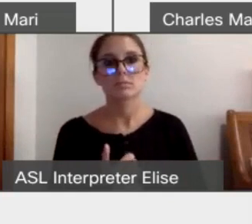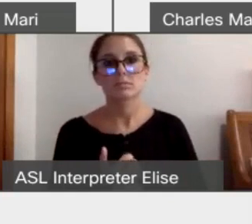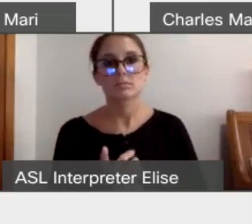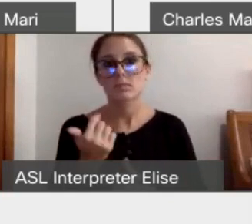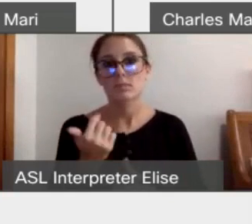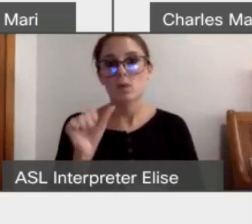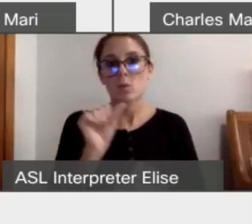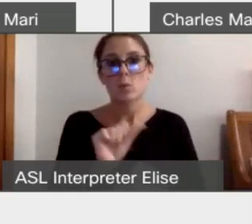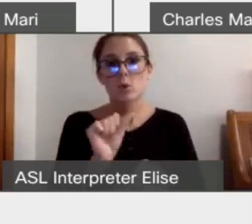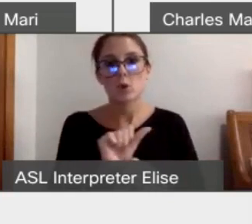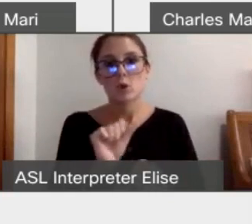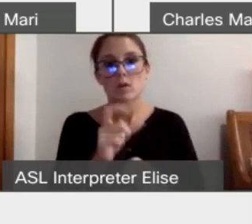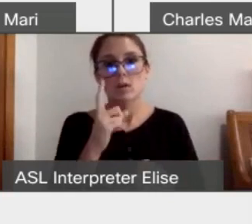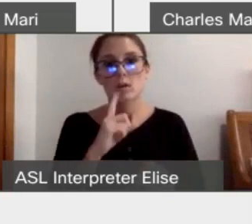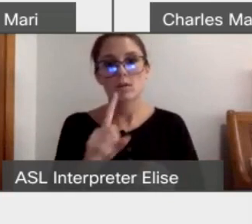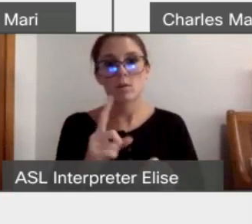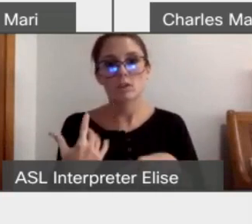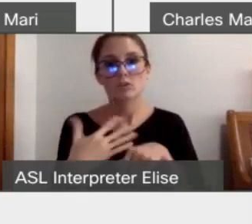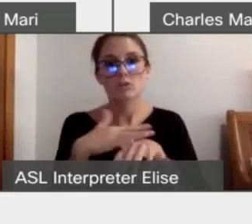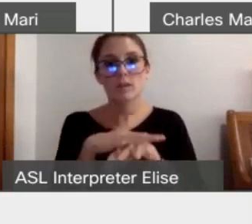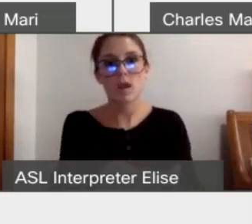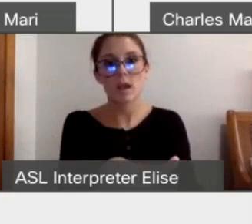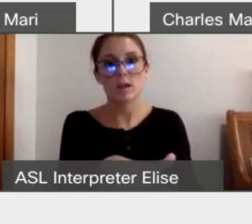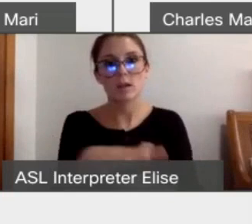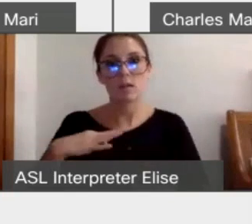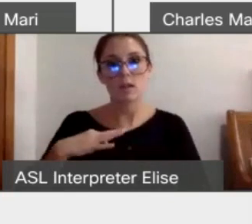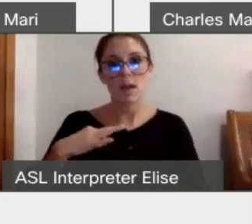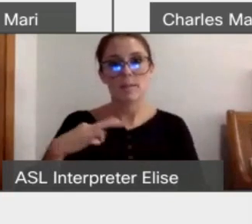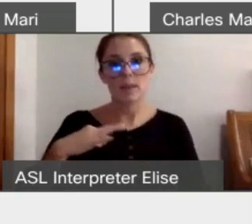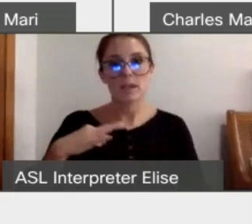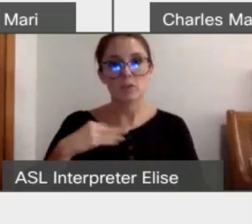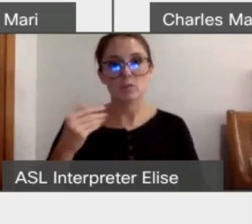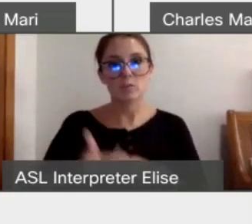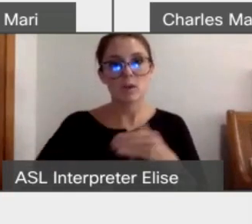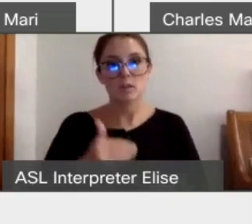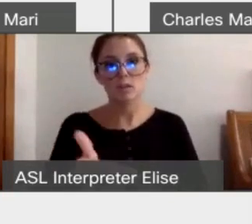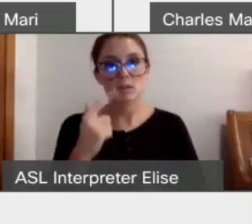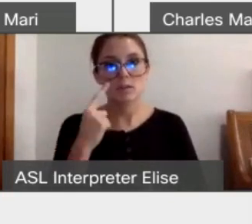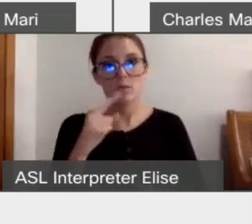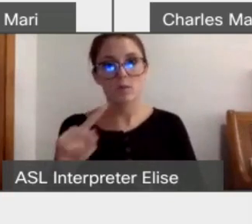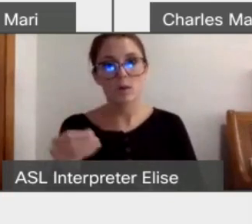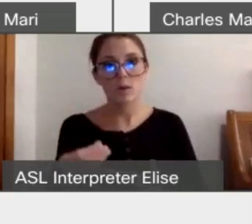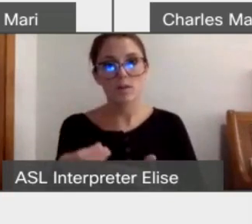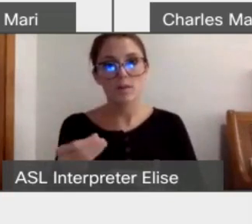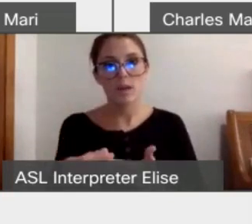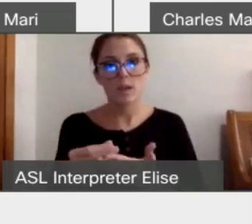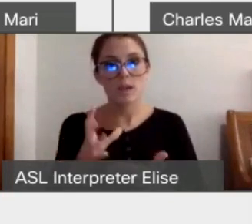work being done to help streamline the application process for funding and services for